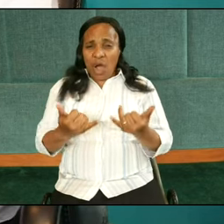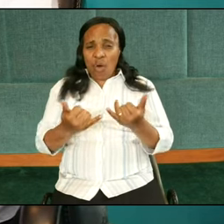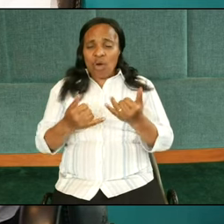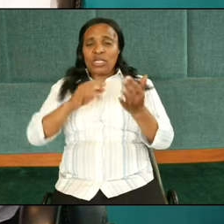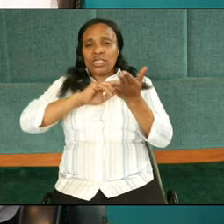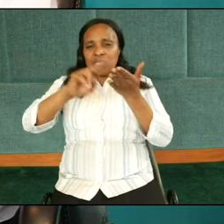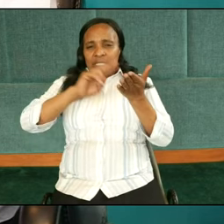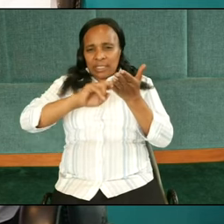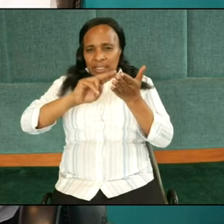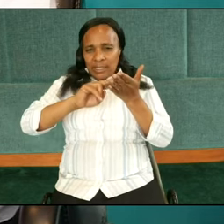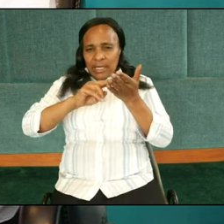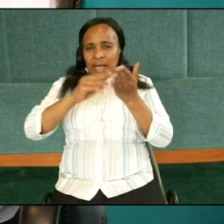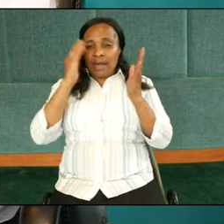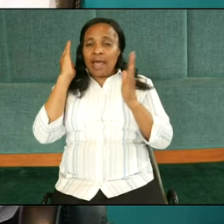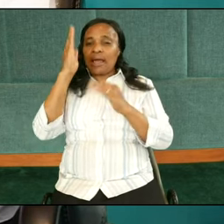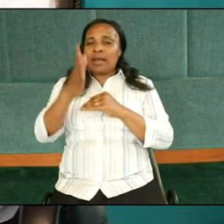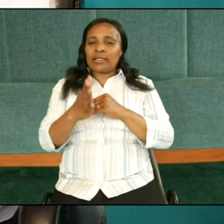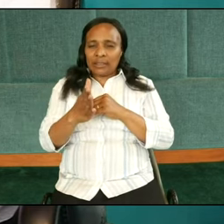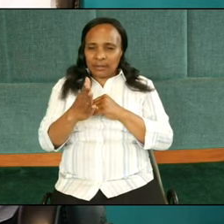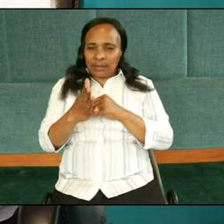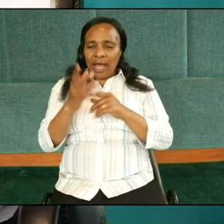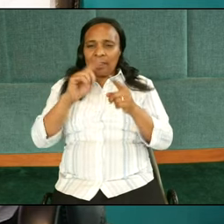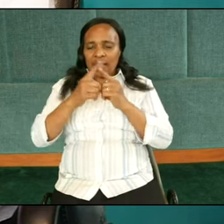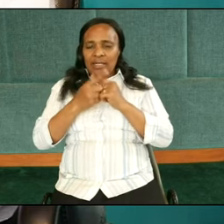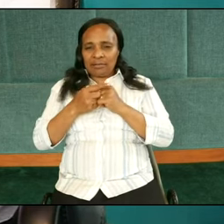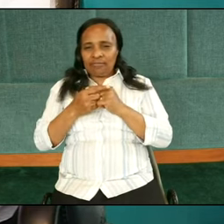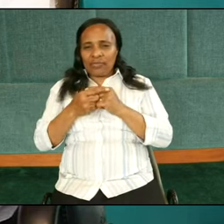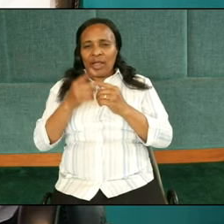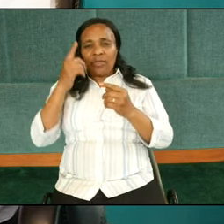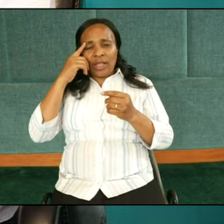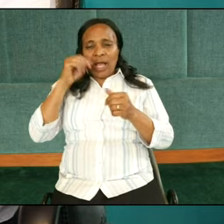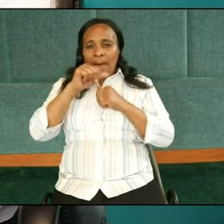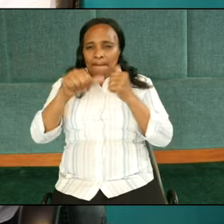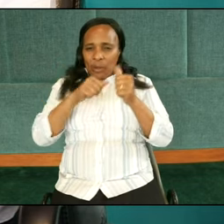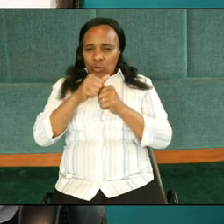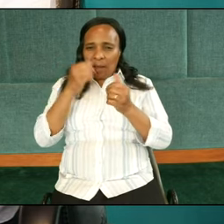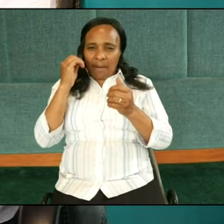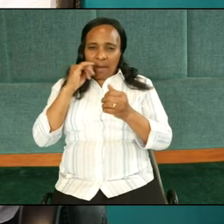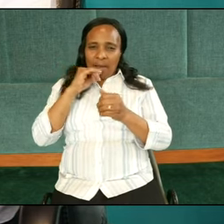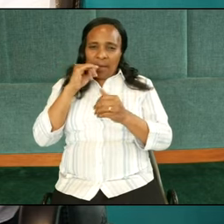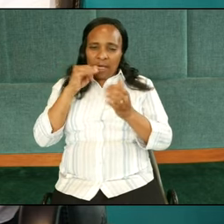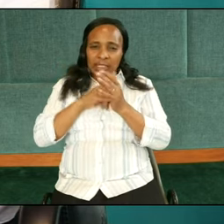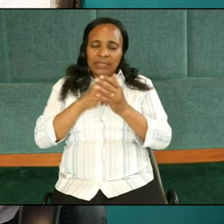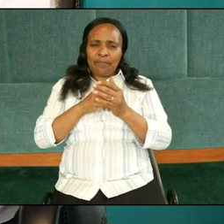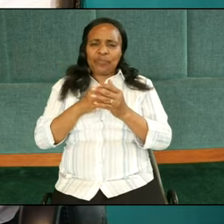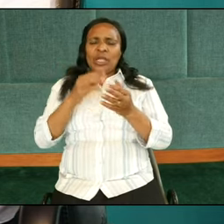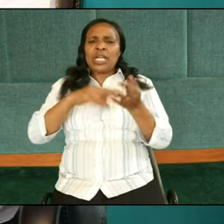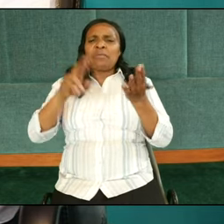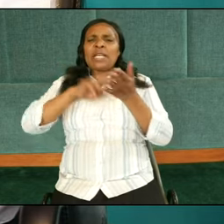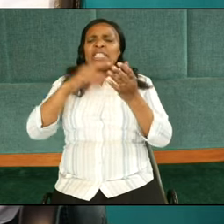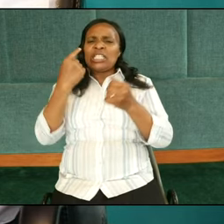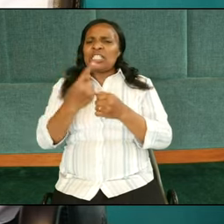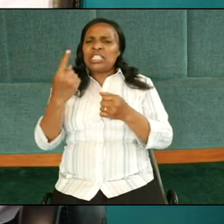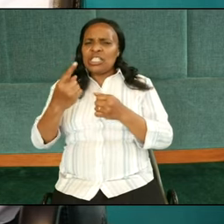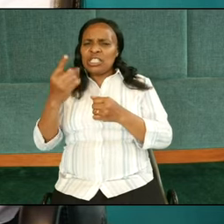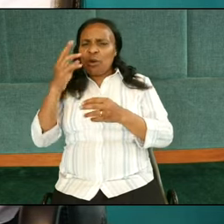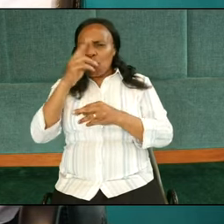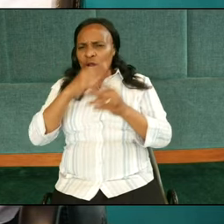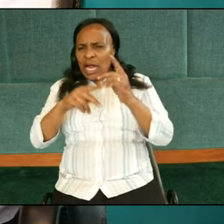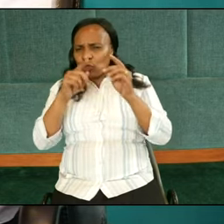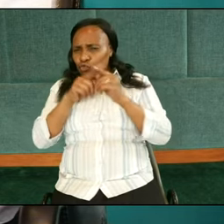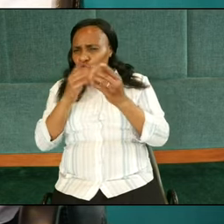was written directly to you. Just internalize it. Replace every single pronoun directed to the audience, that's the Israelites, with your